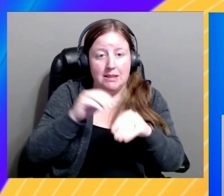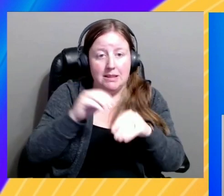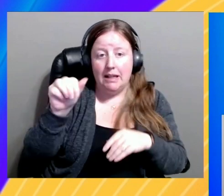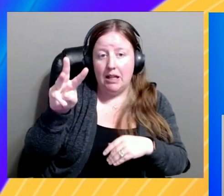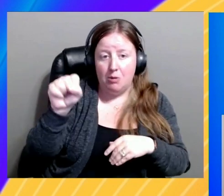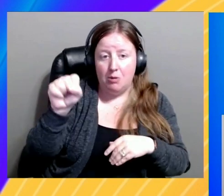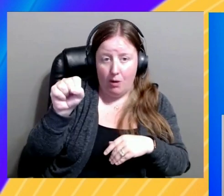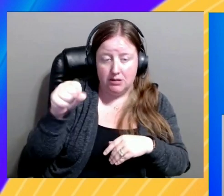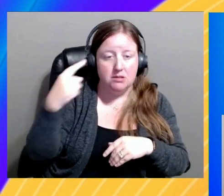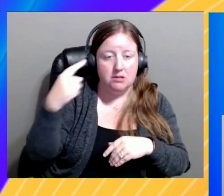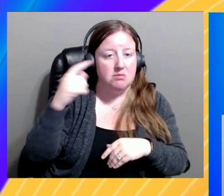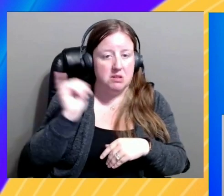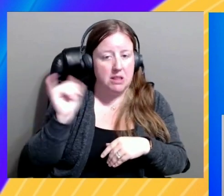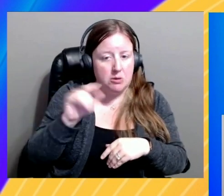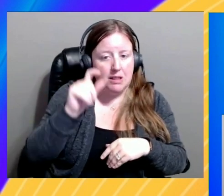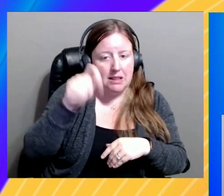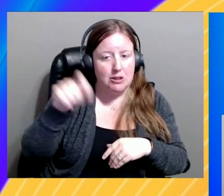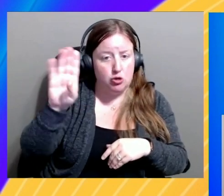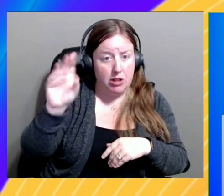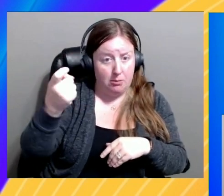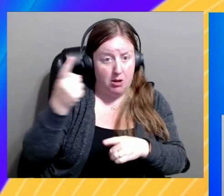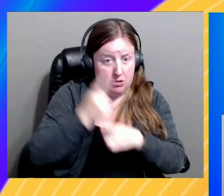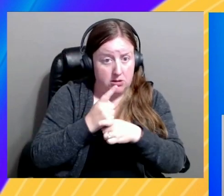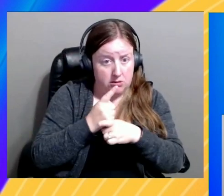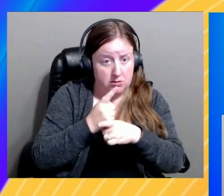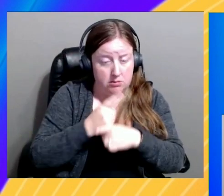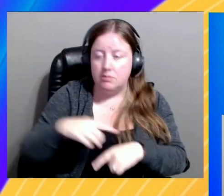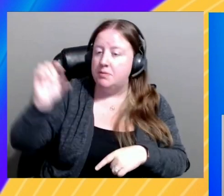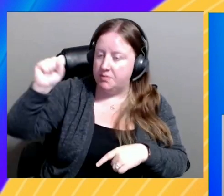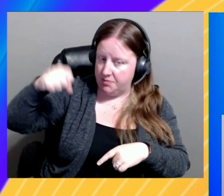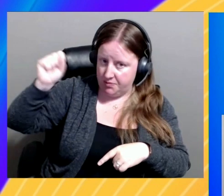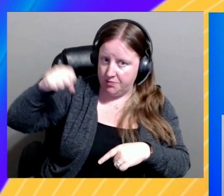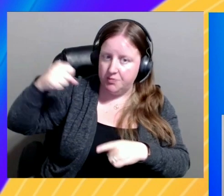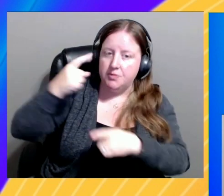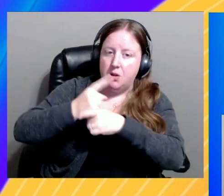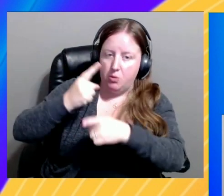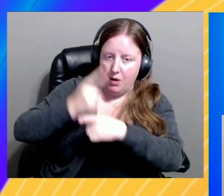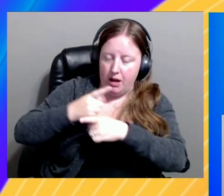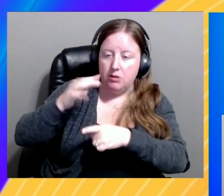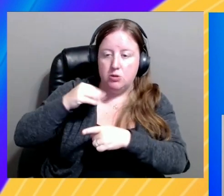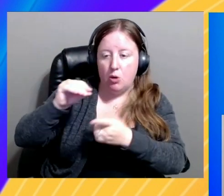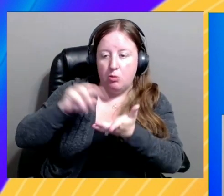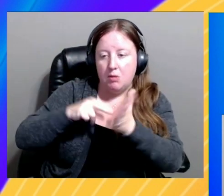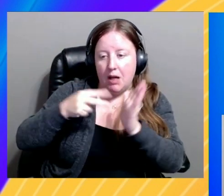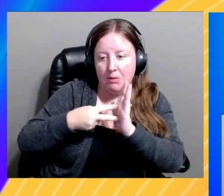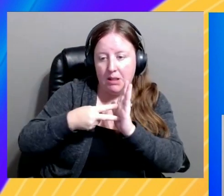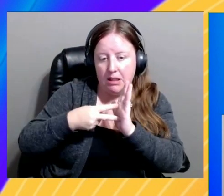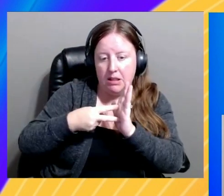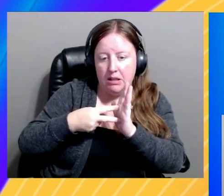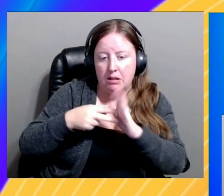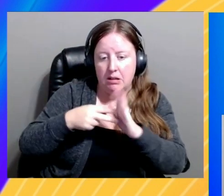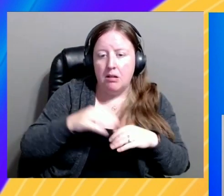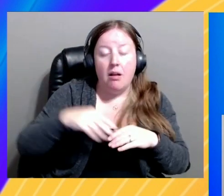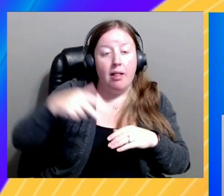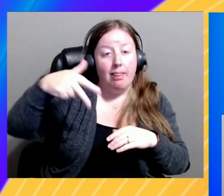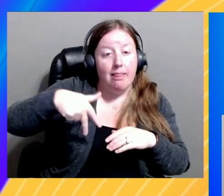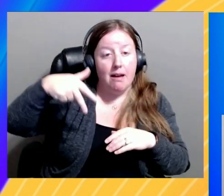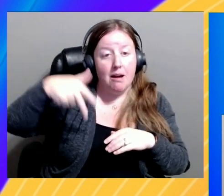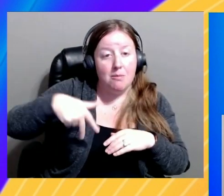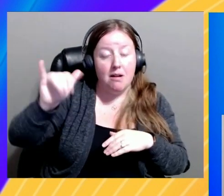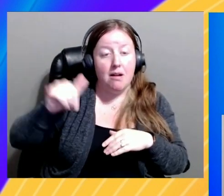a checkbox. Yeah, yeah, absolutely. So, I mean, uh, Lambda, like I was saying, you